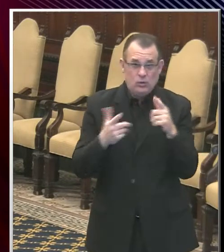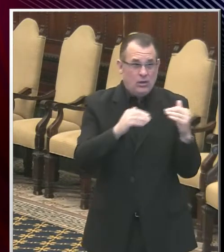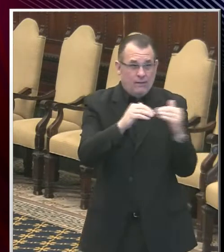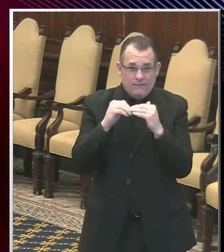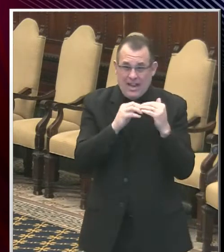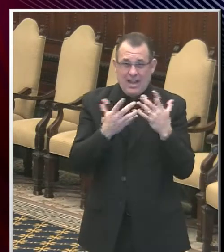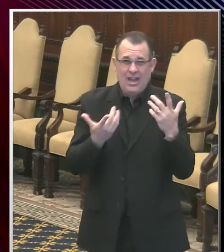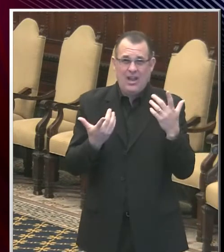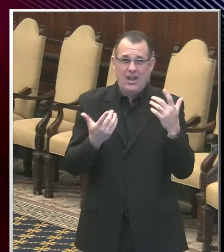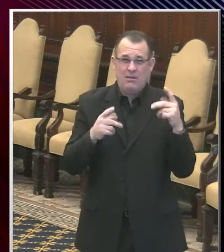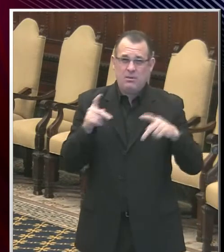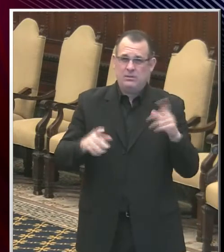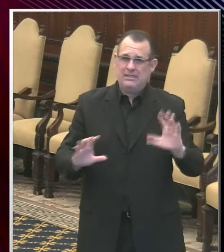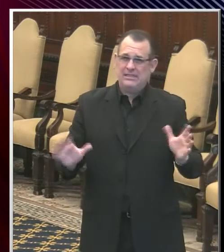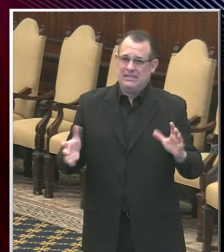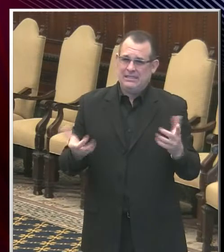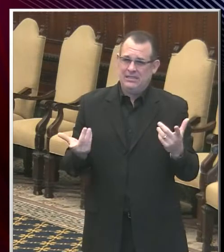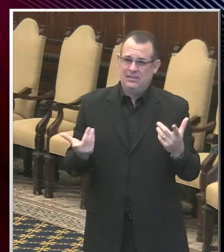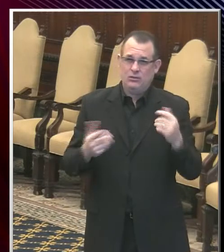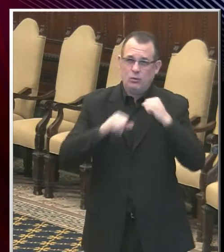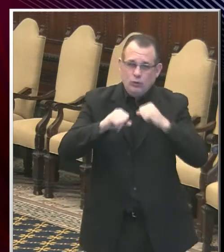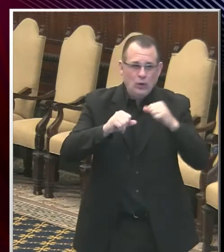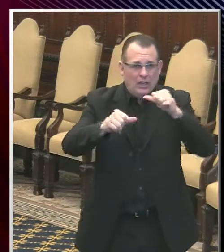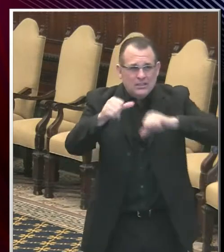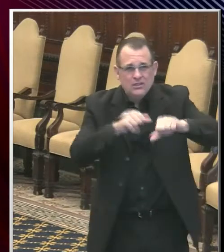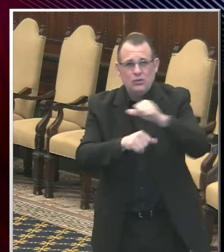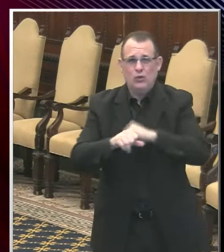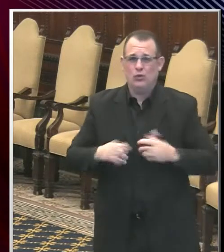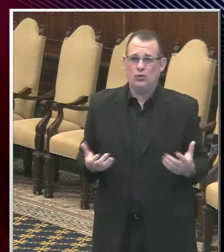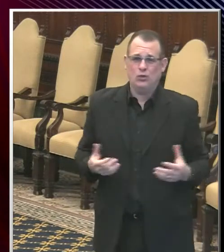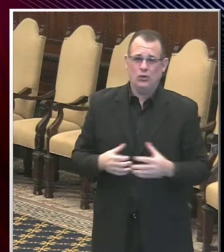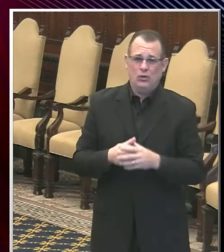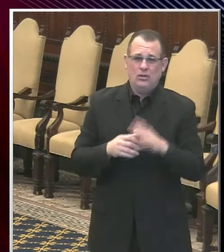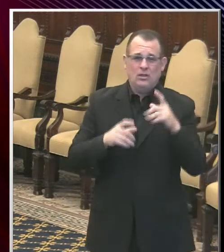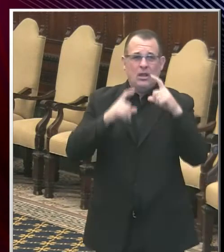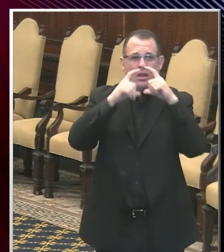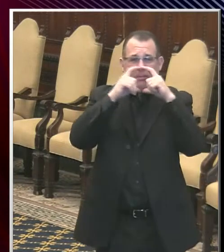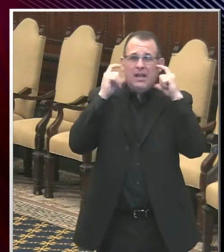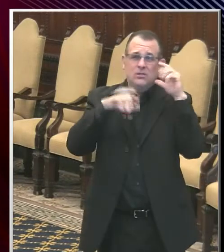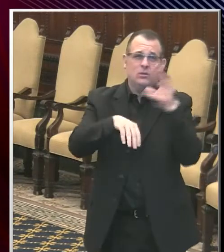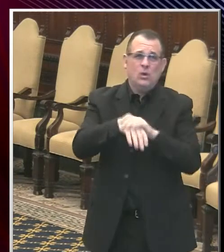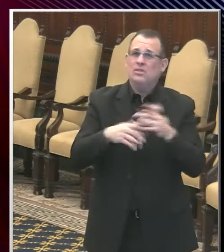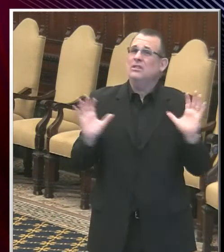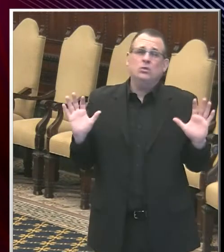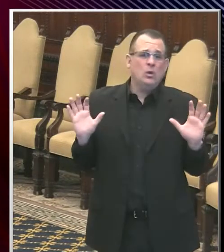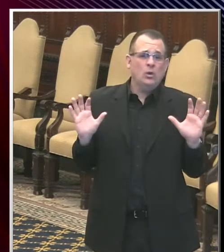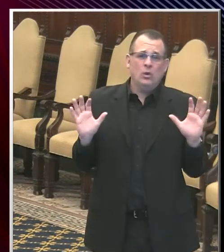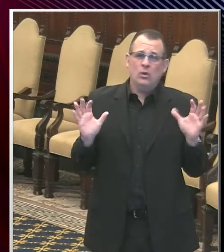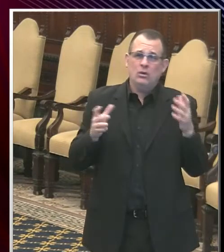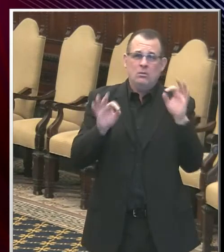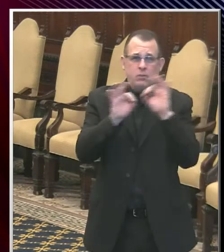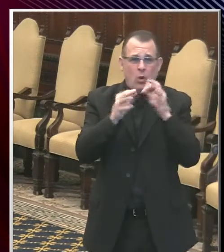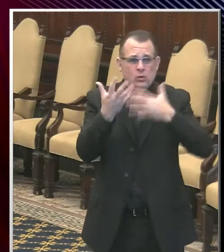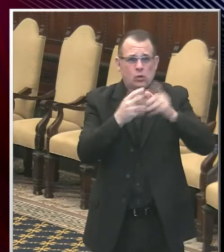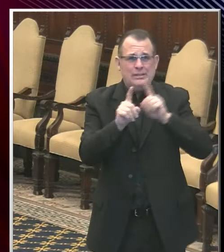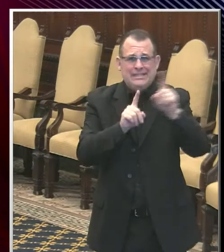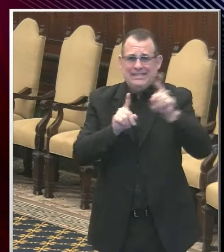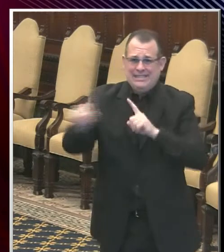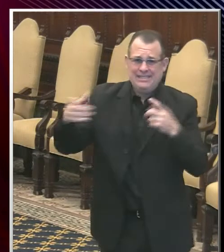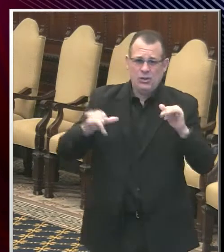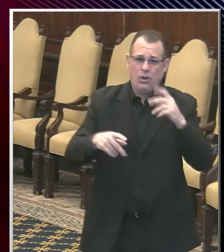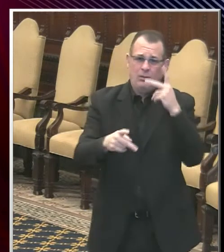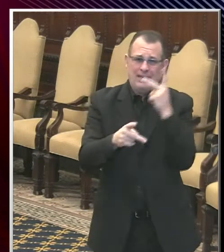women and your city and its citizens? So just put the mask on and stay 6 feet apart, and that'll keep the spike from